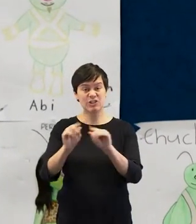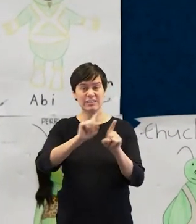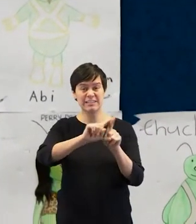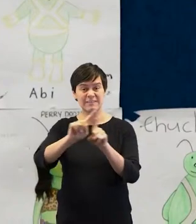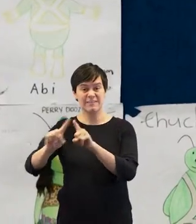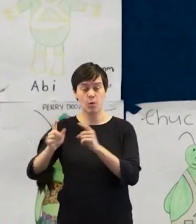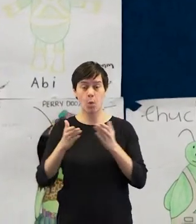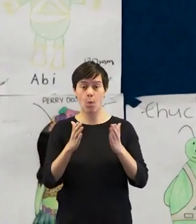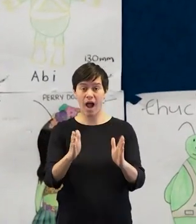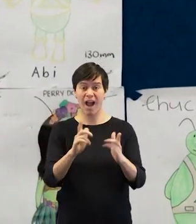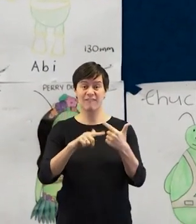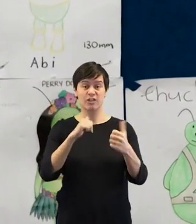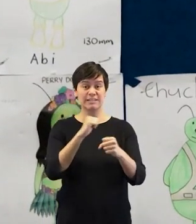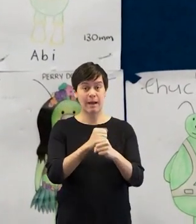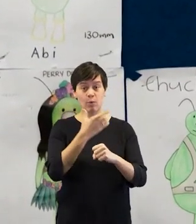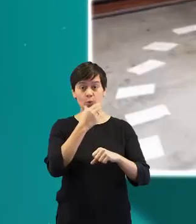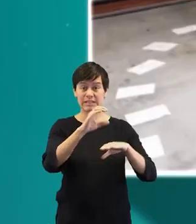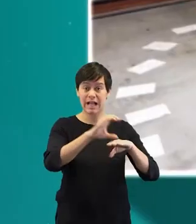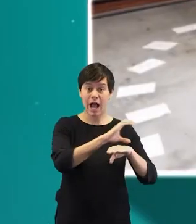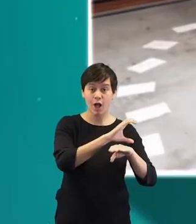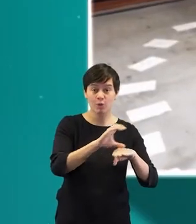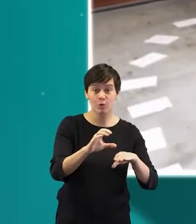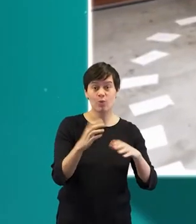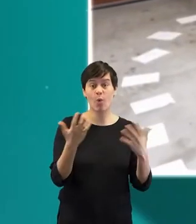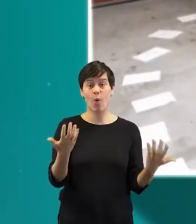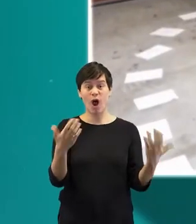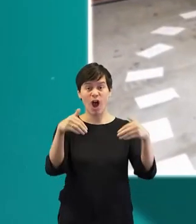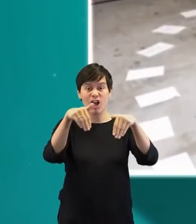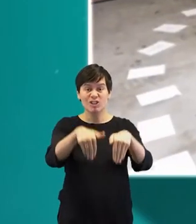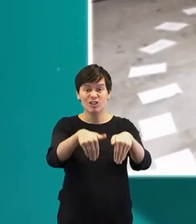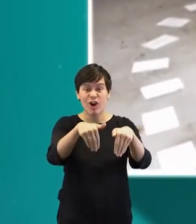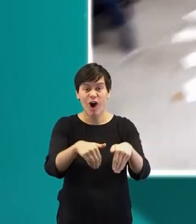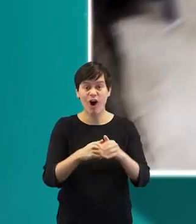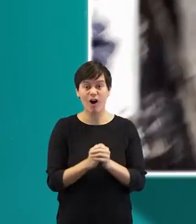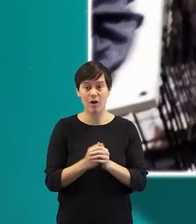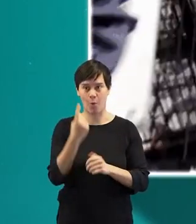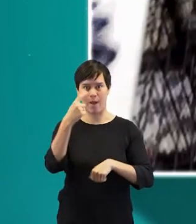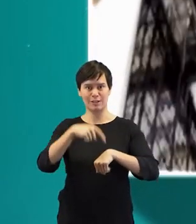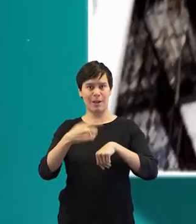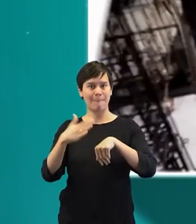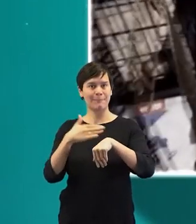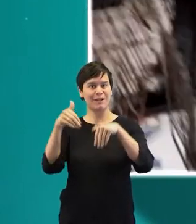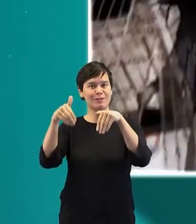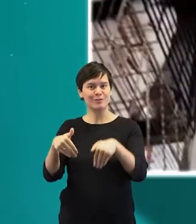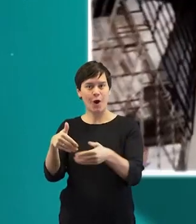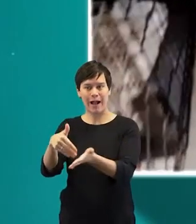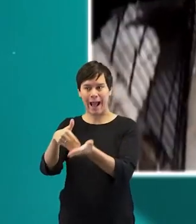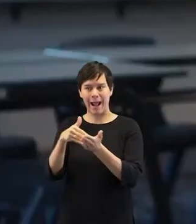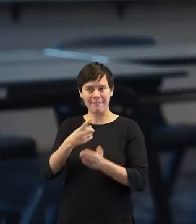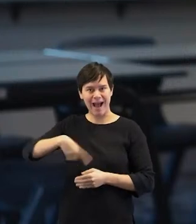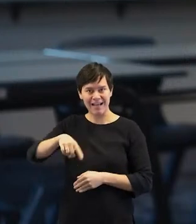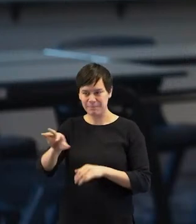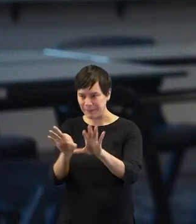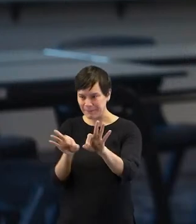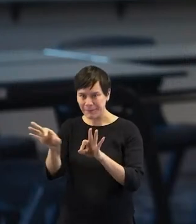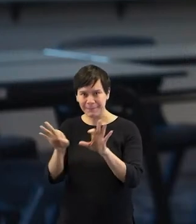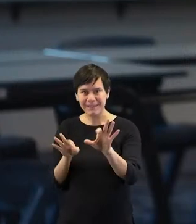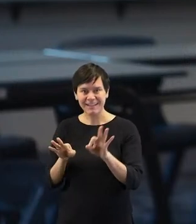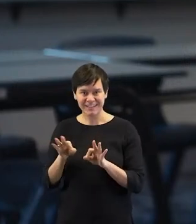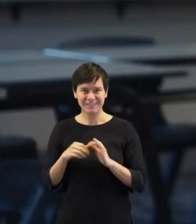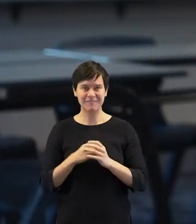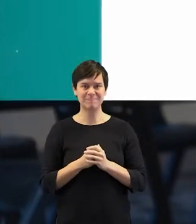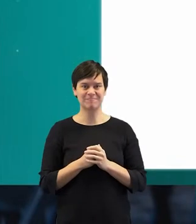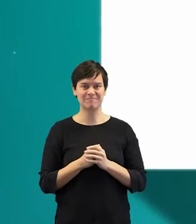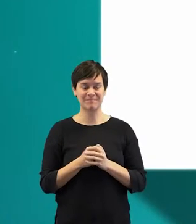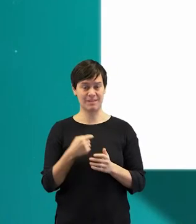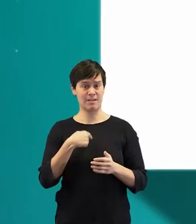doozers or pugs in costumes on the internet as our populations. Cornelius has done some sampling for us. And what I do in the classroom